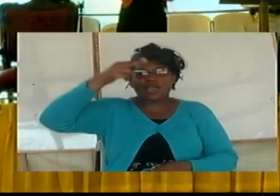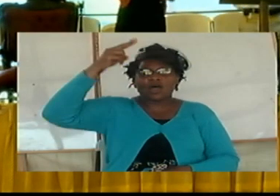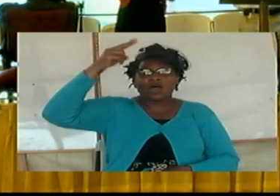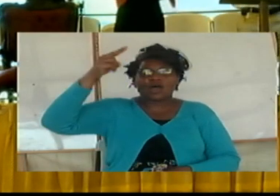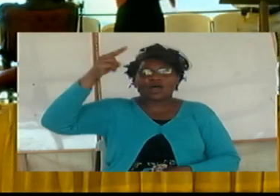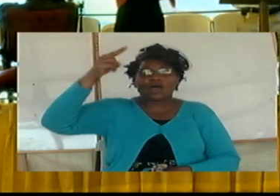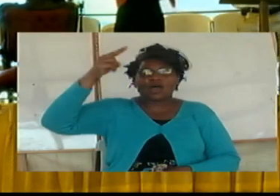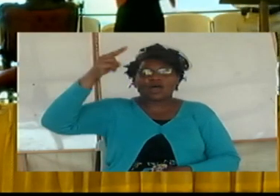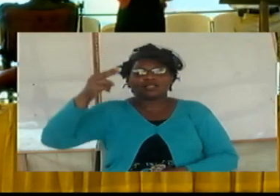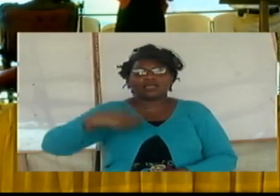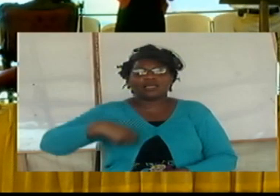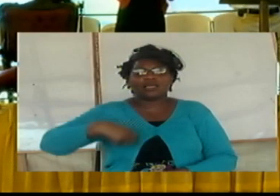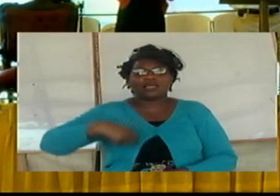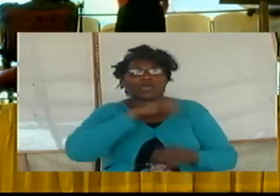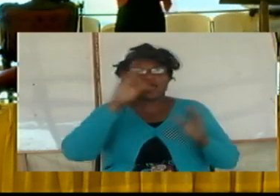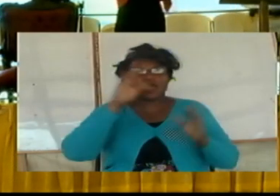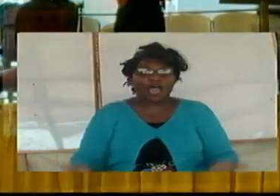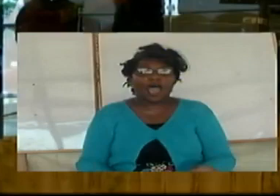higher. Be